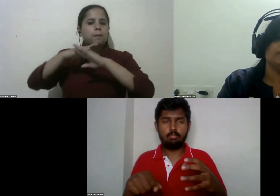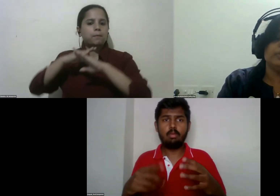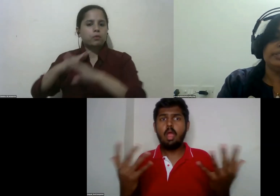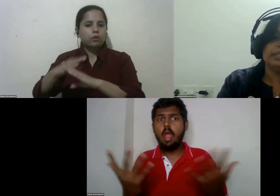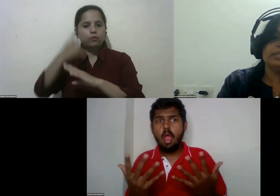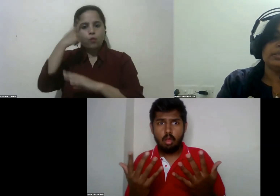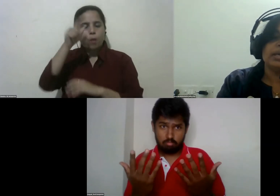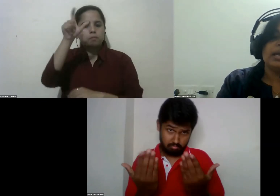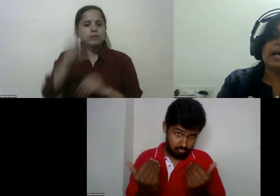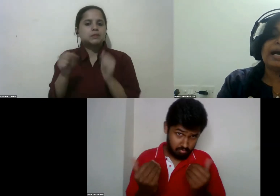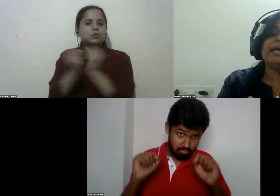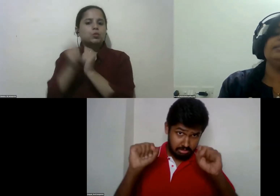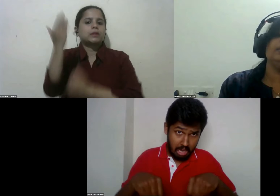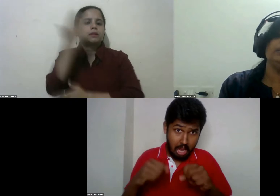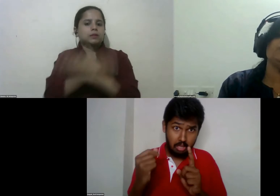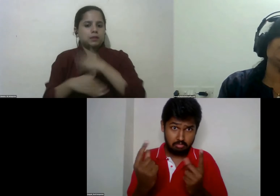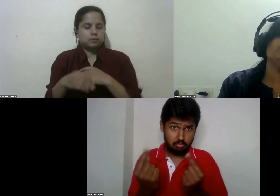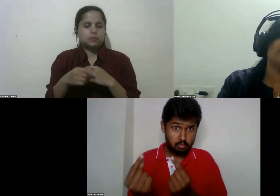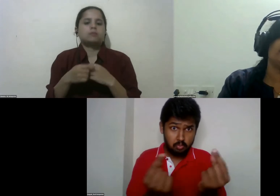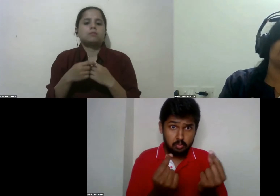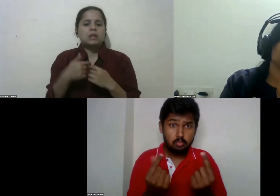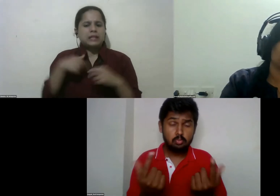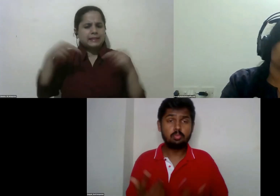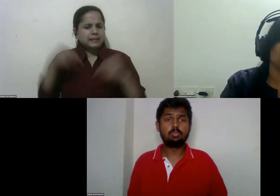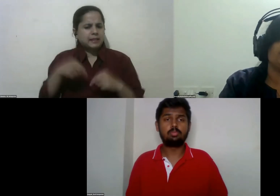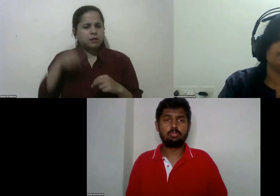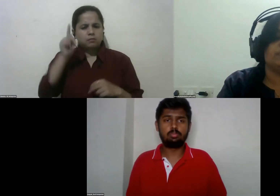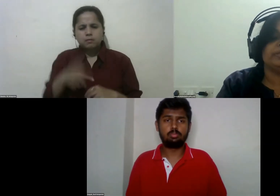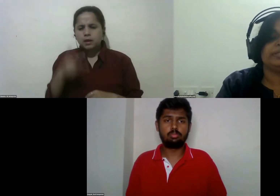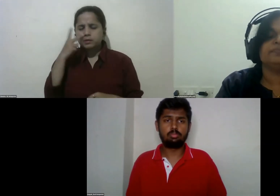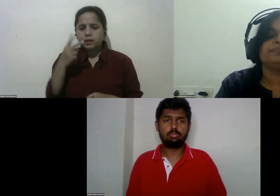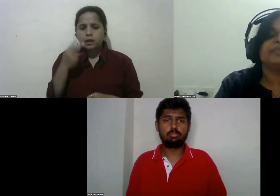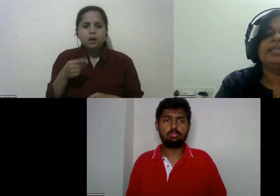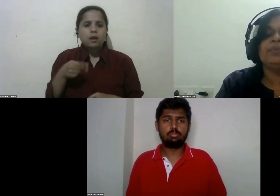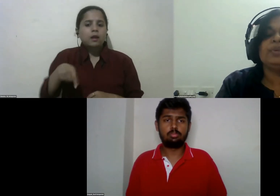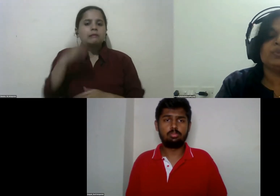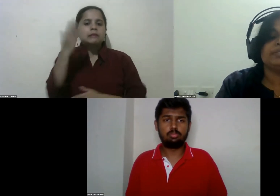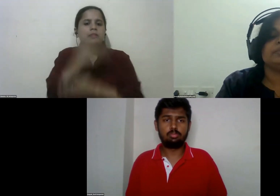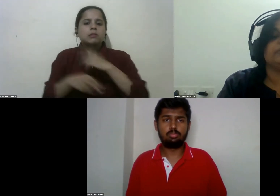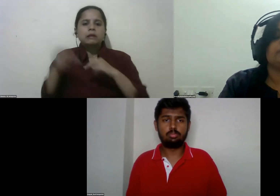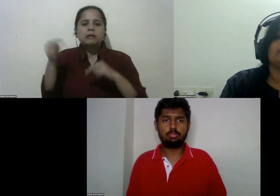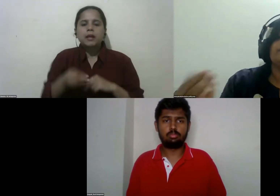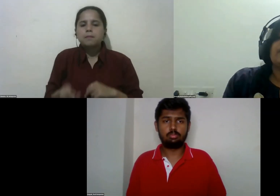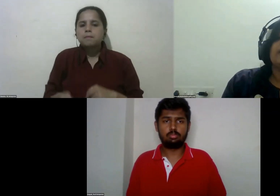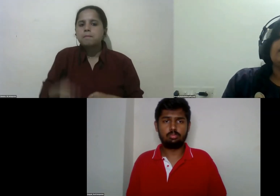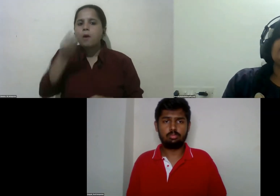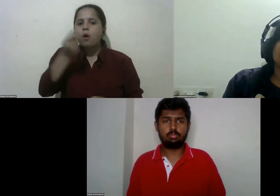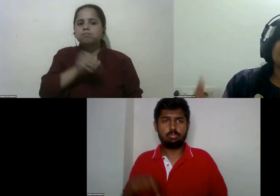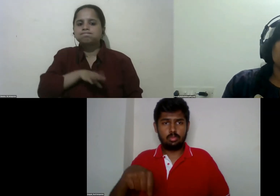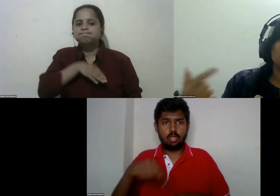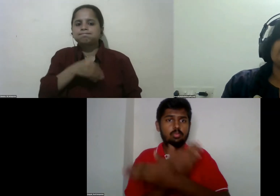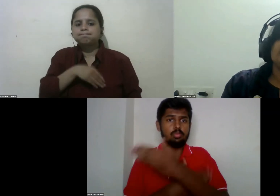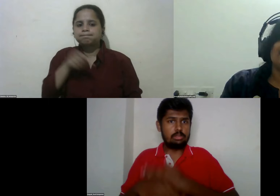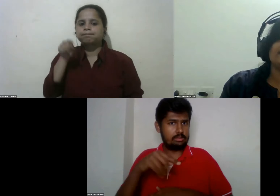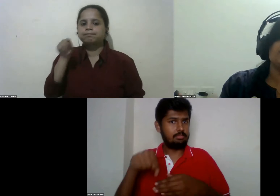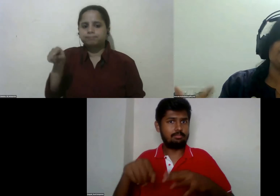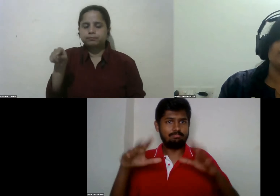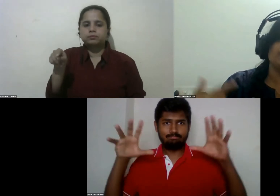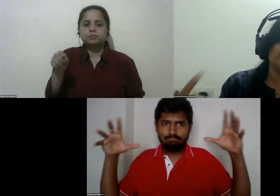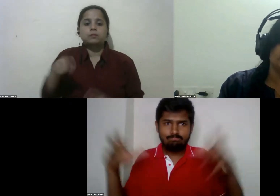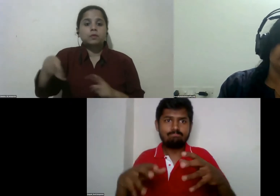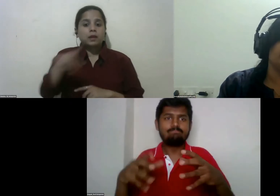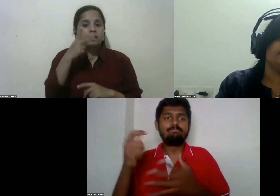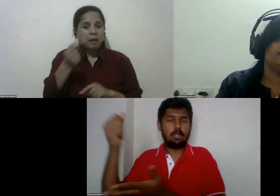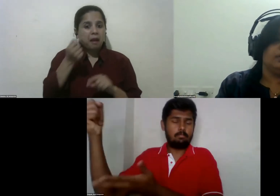with disabilities and the need to look at extra cost of disability, living with disability. Taking on the lessons